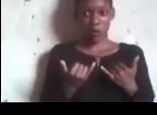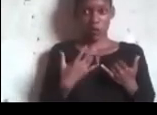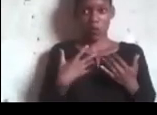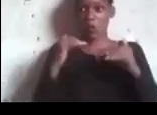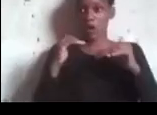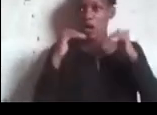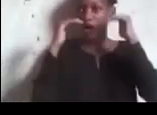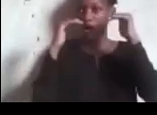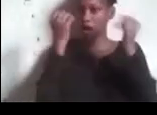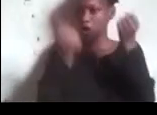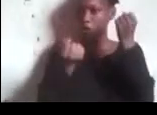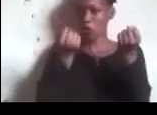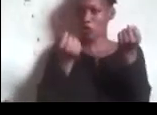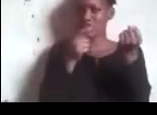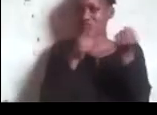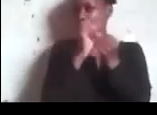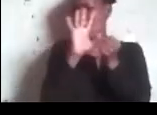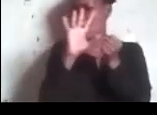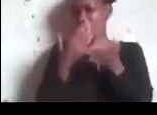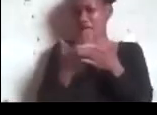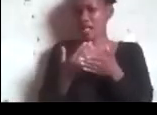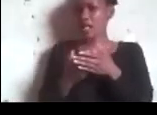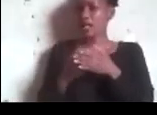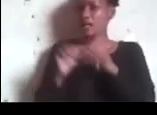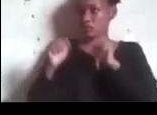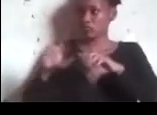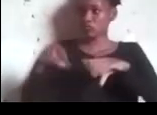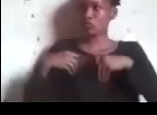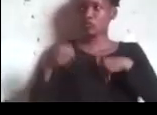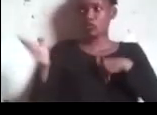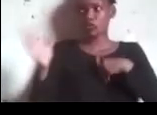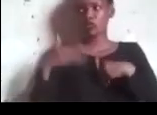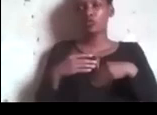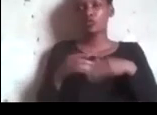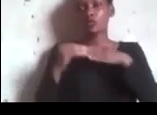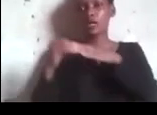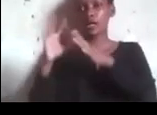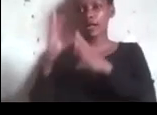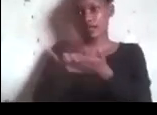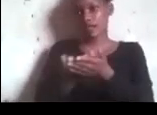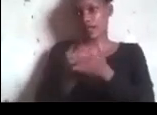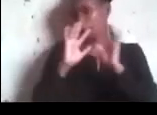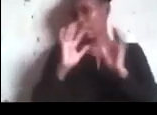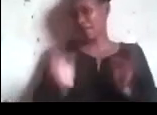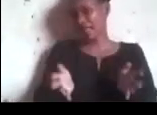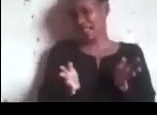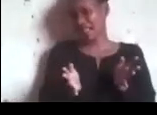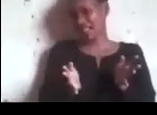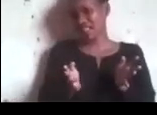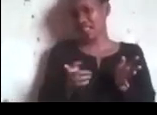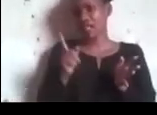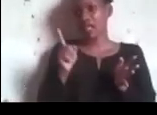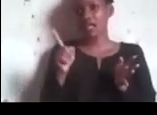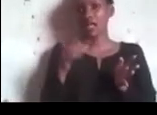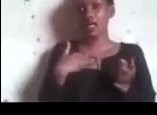give a permission for someone to become a guardian. So a court can give